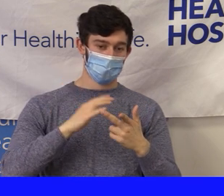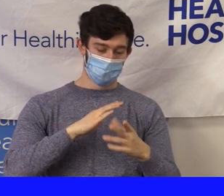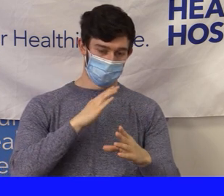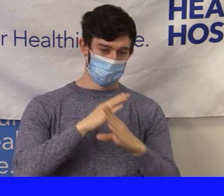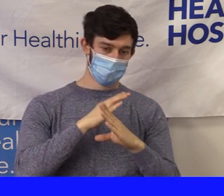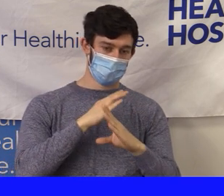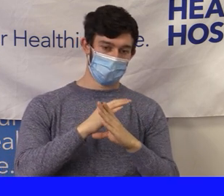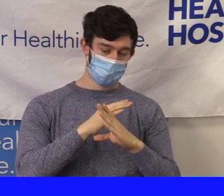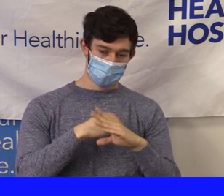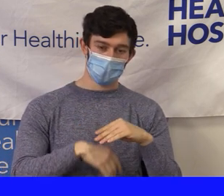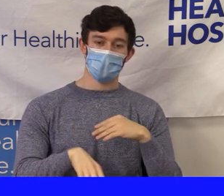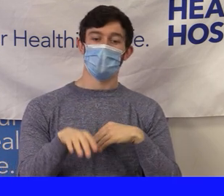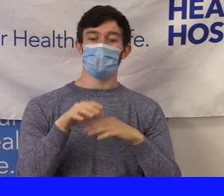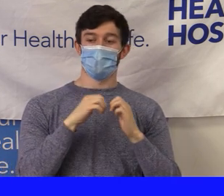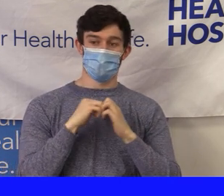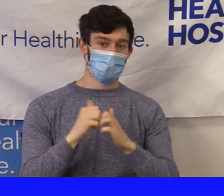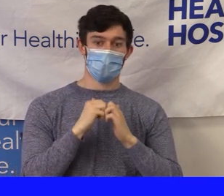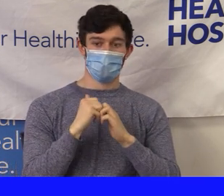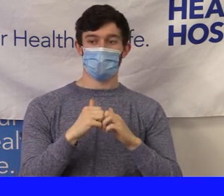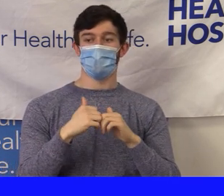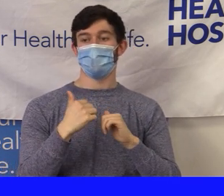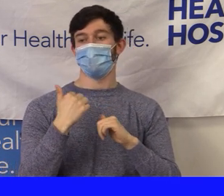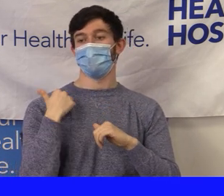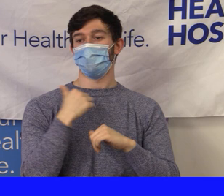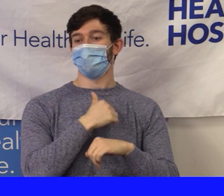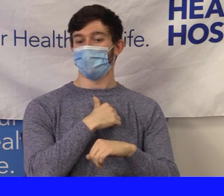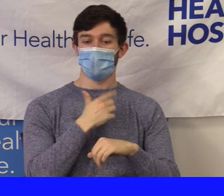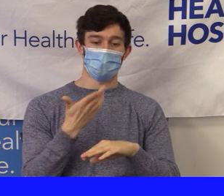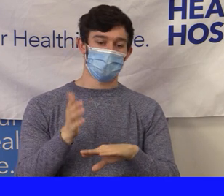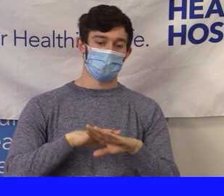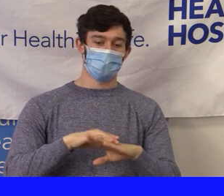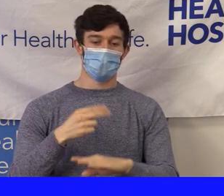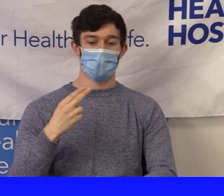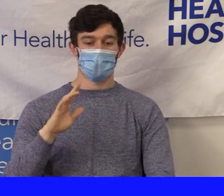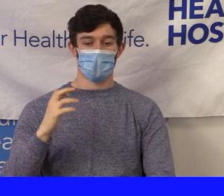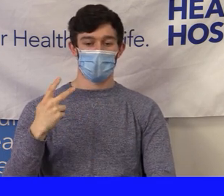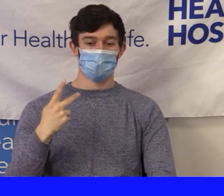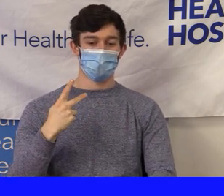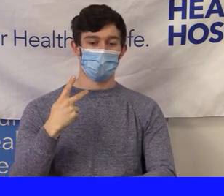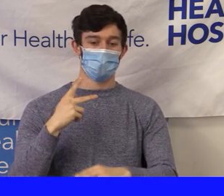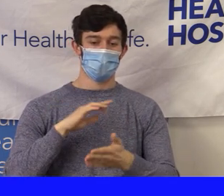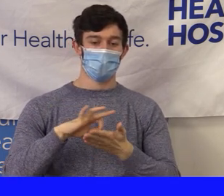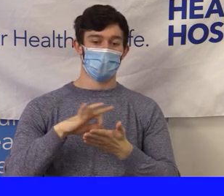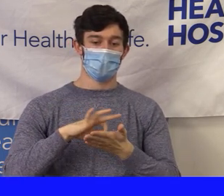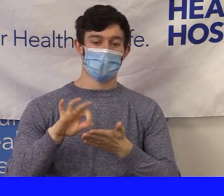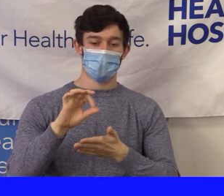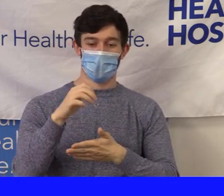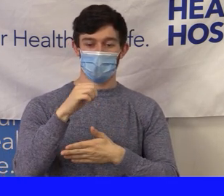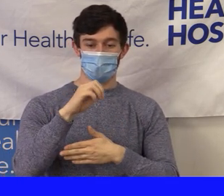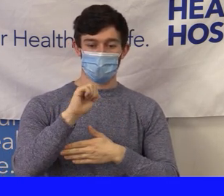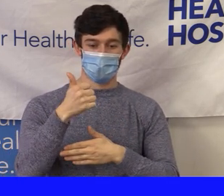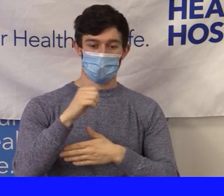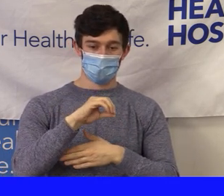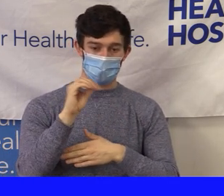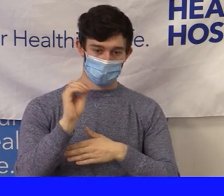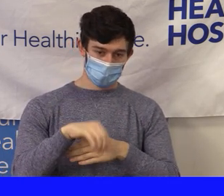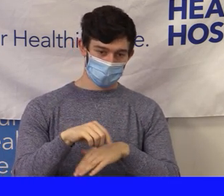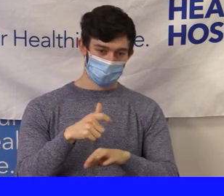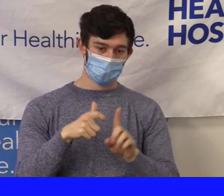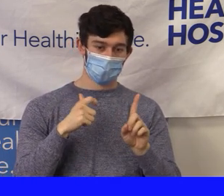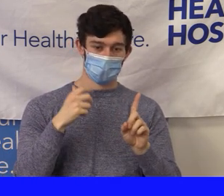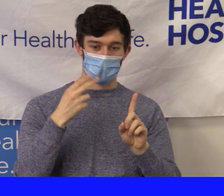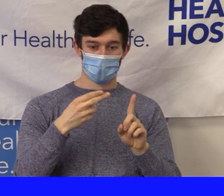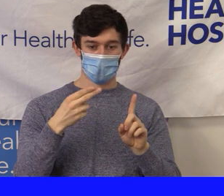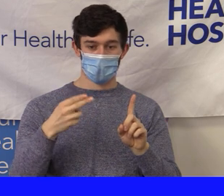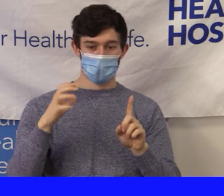system. And together, we improved our HCAHPS scores by 10% as scored by patients on the health